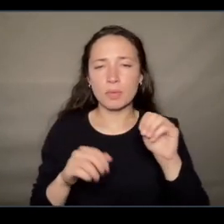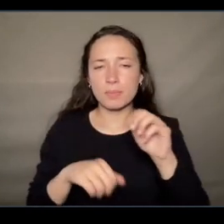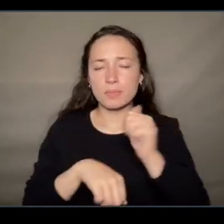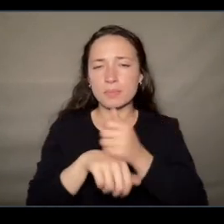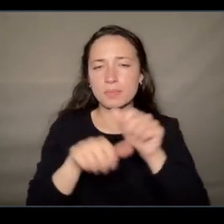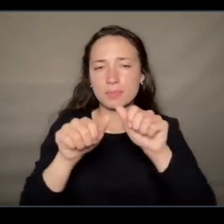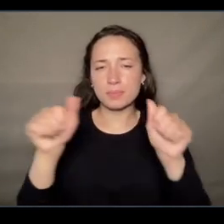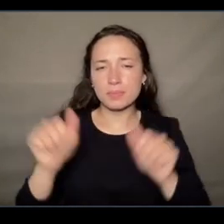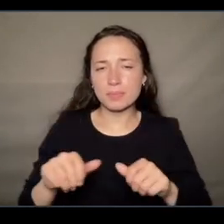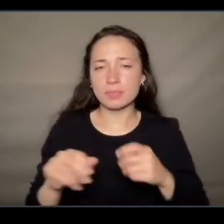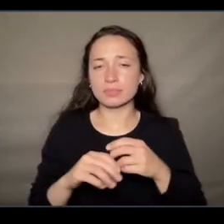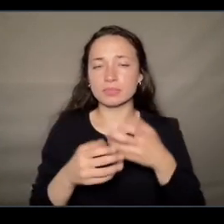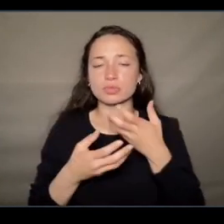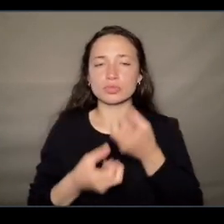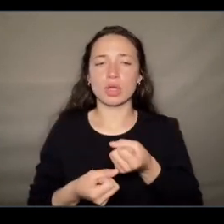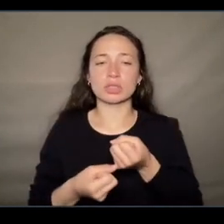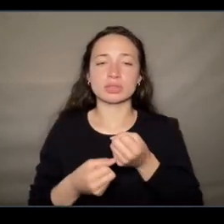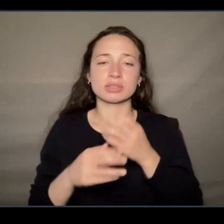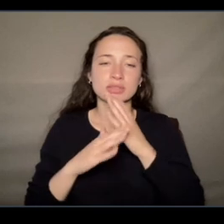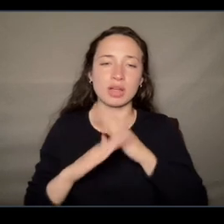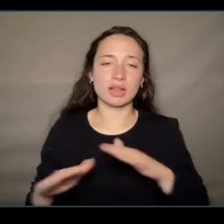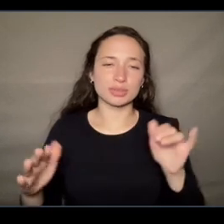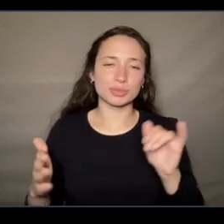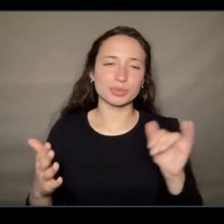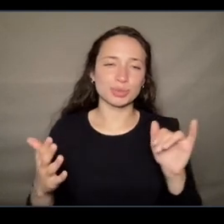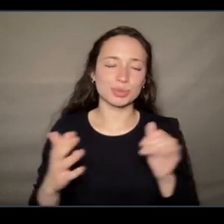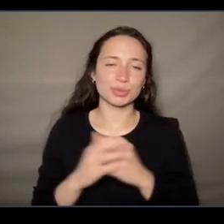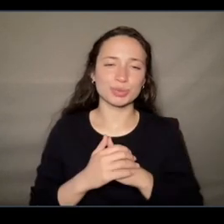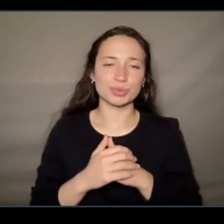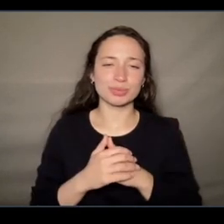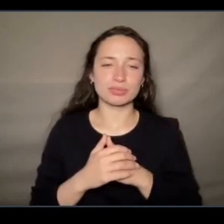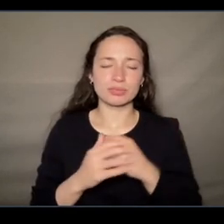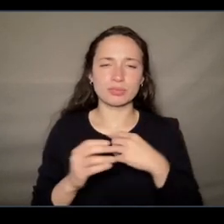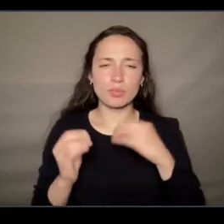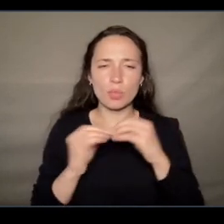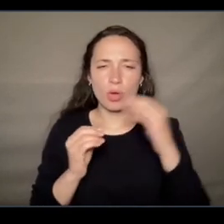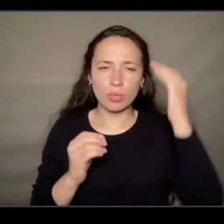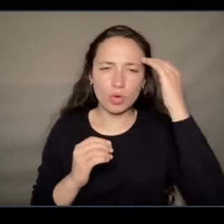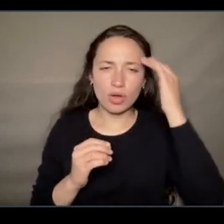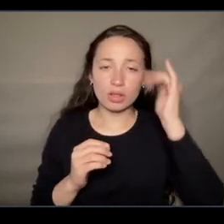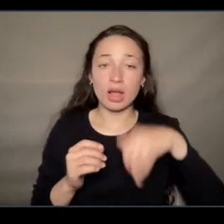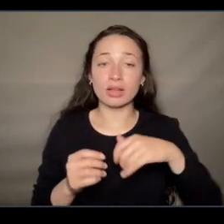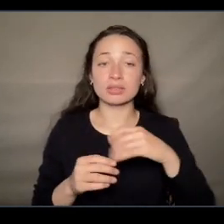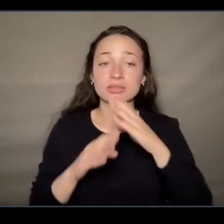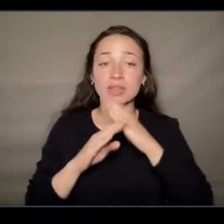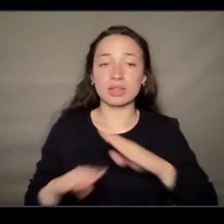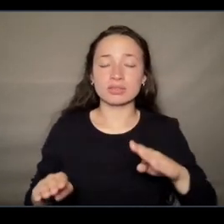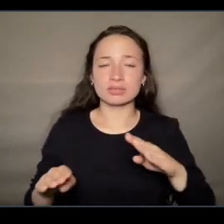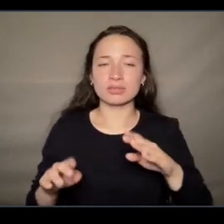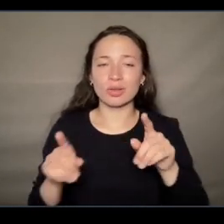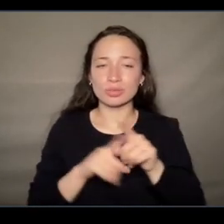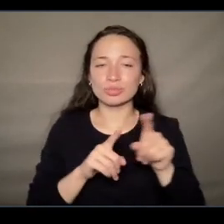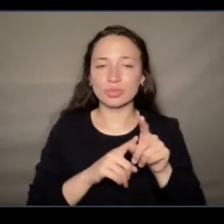experiment with form and to trust silence. I think I'm more aware